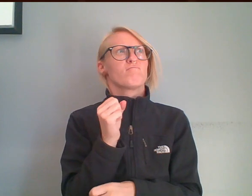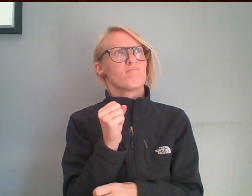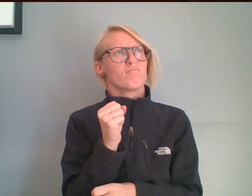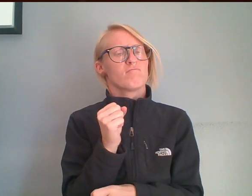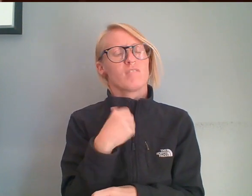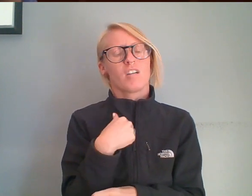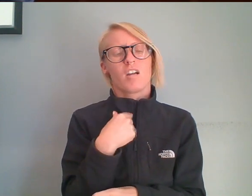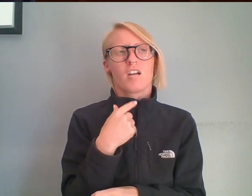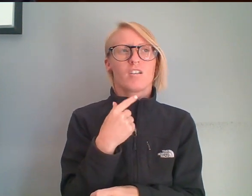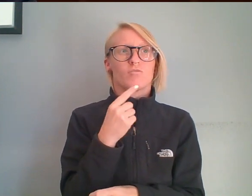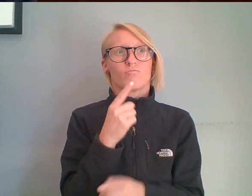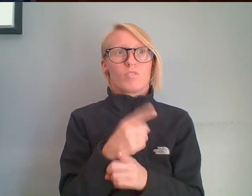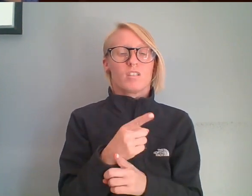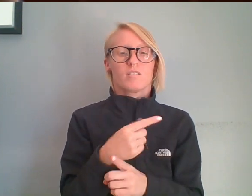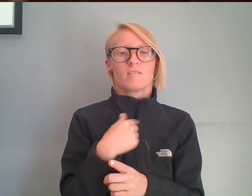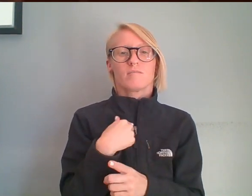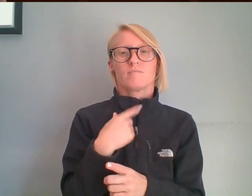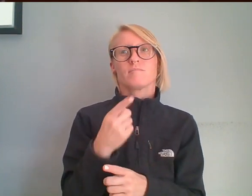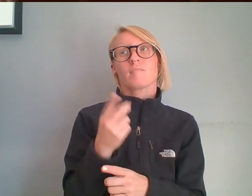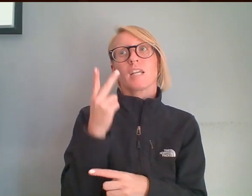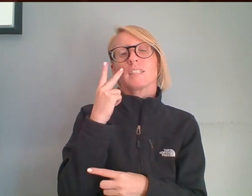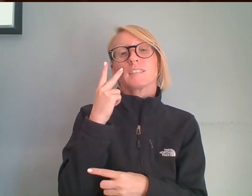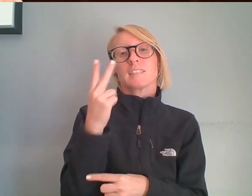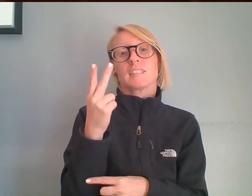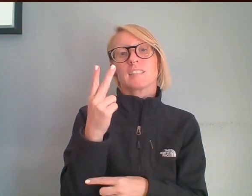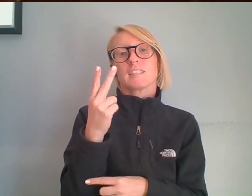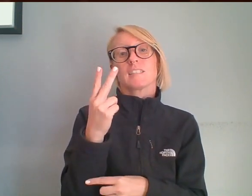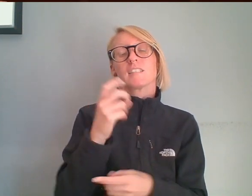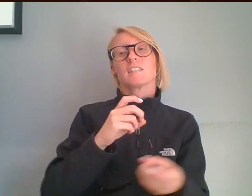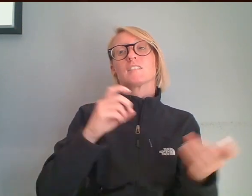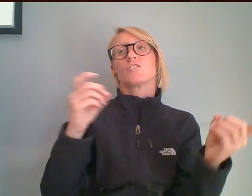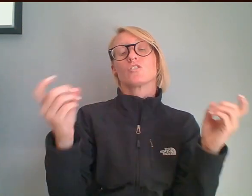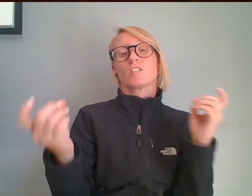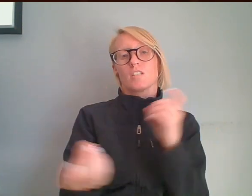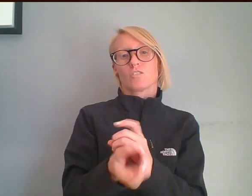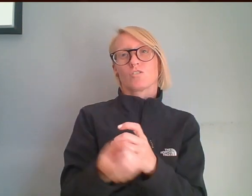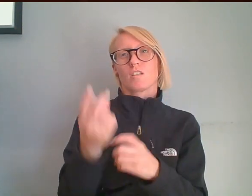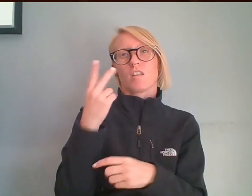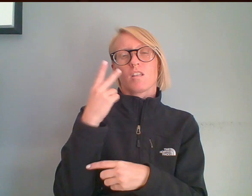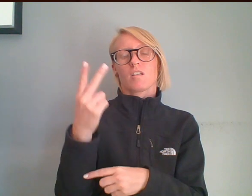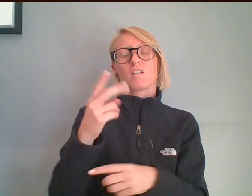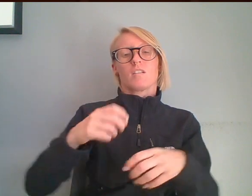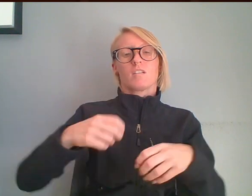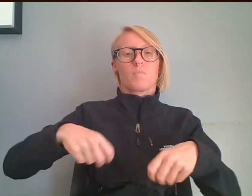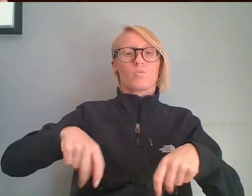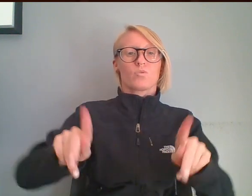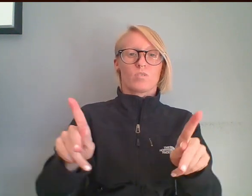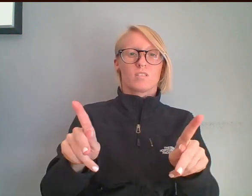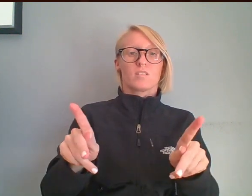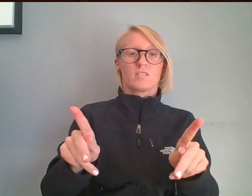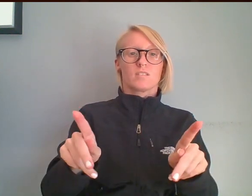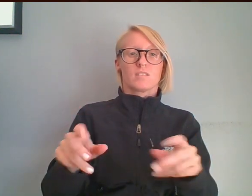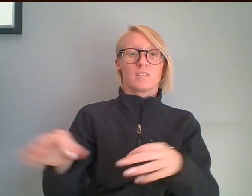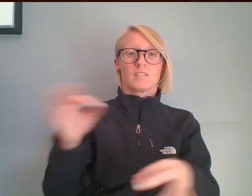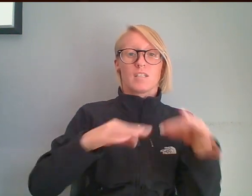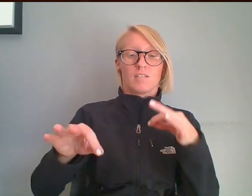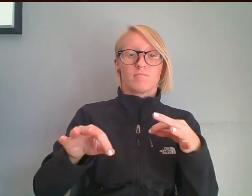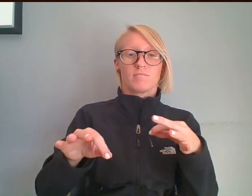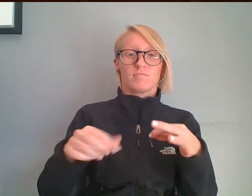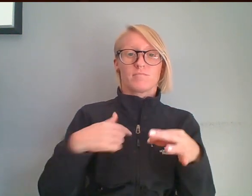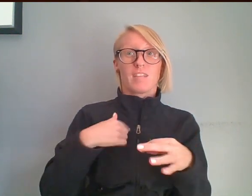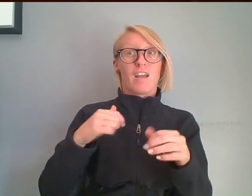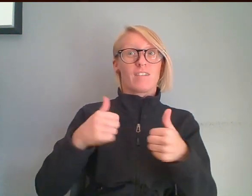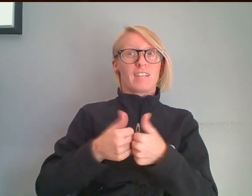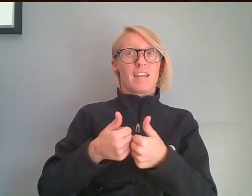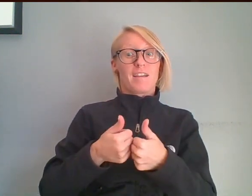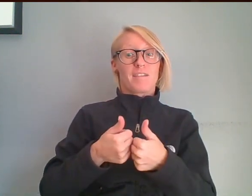right. So see things as an opportunity. I have a game to play to help us with